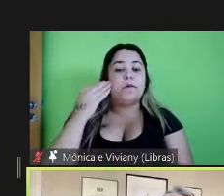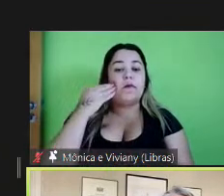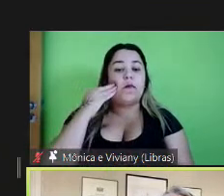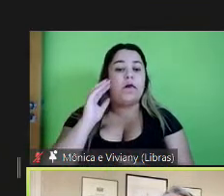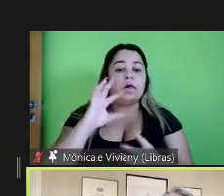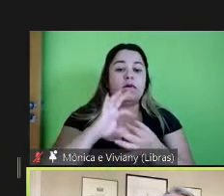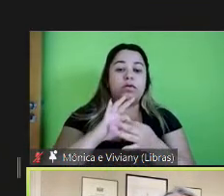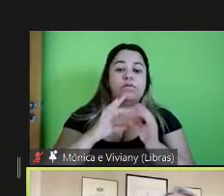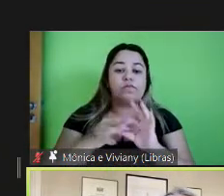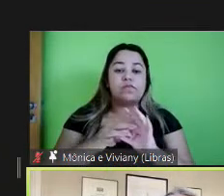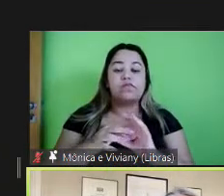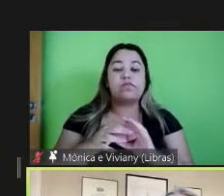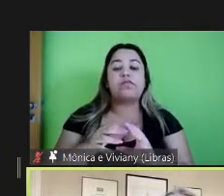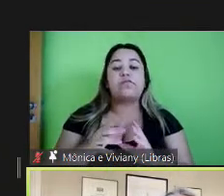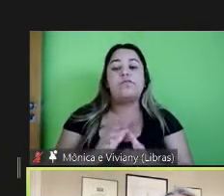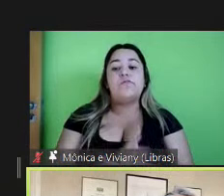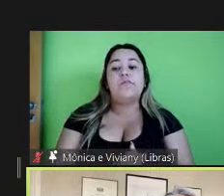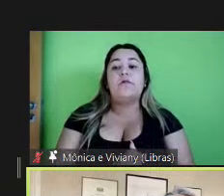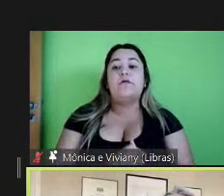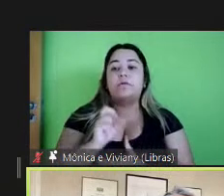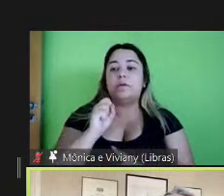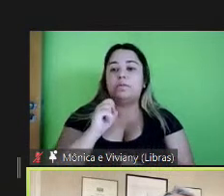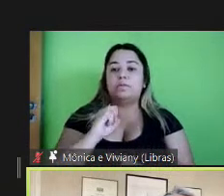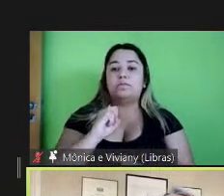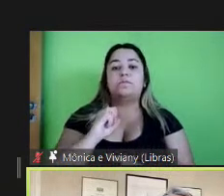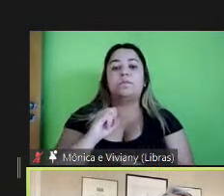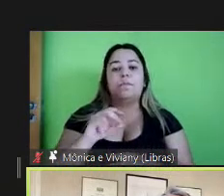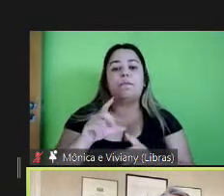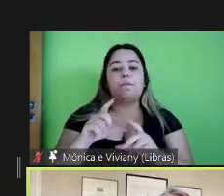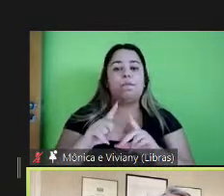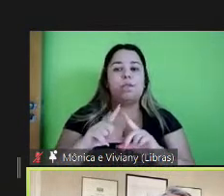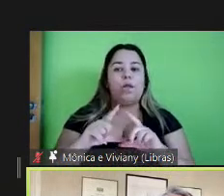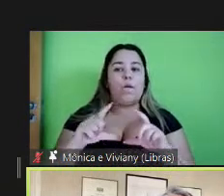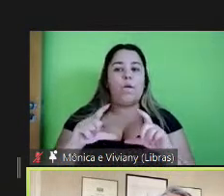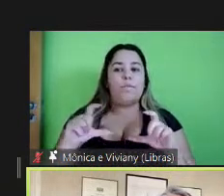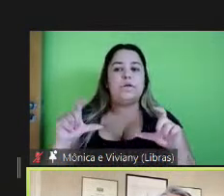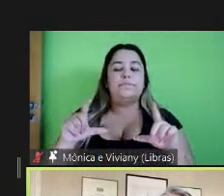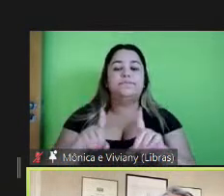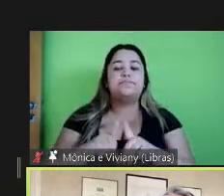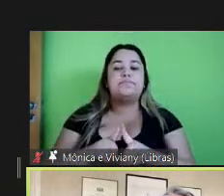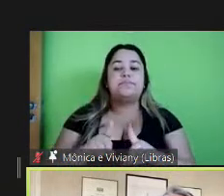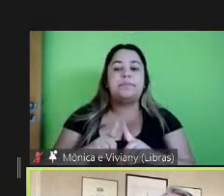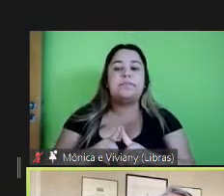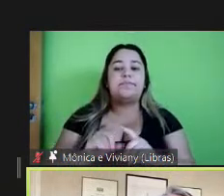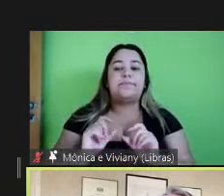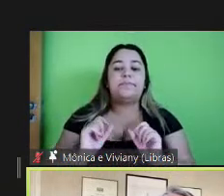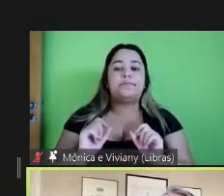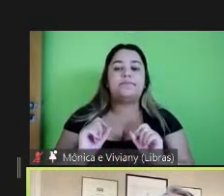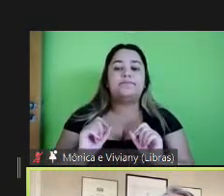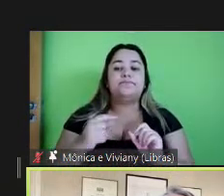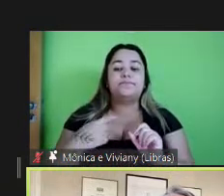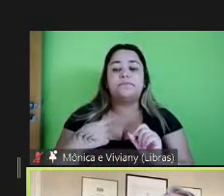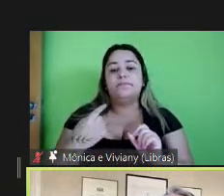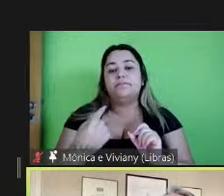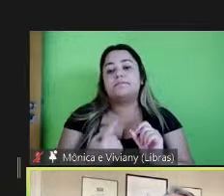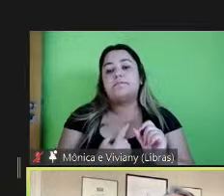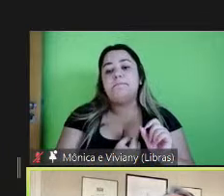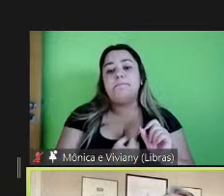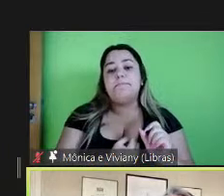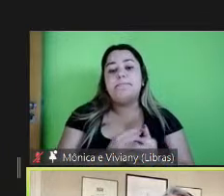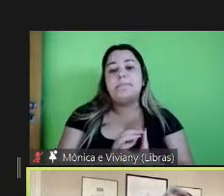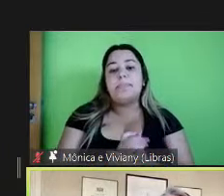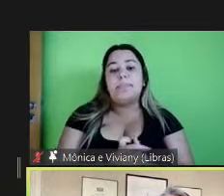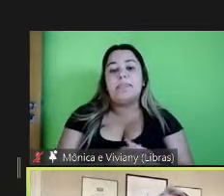zoom into parts of this spaghetti diagram, we're talking about, an individual's